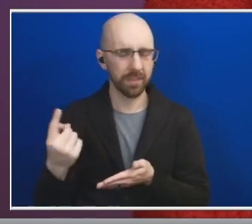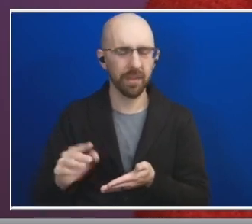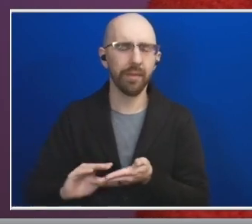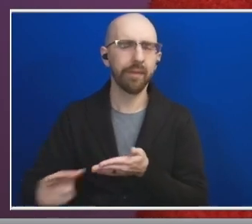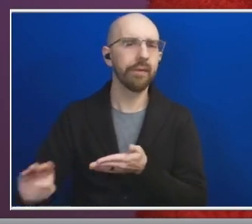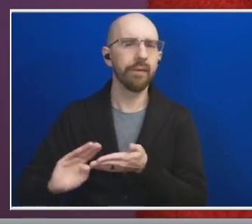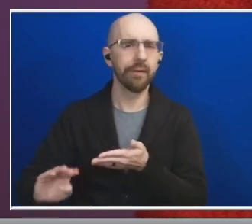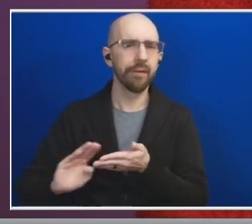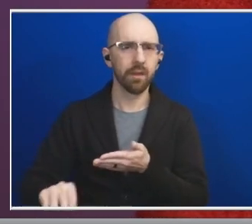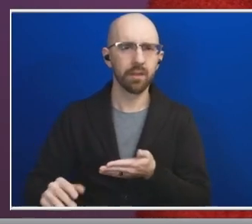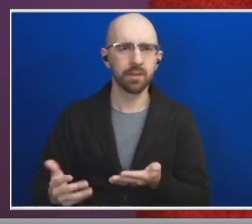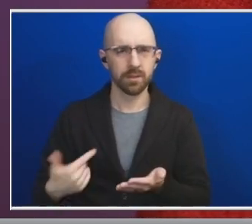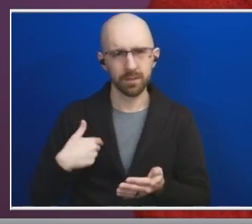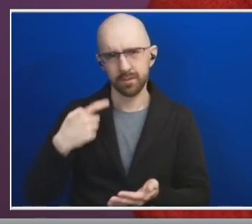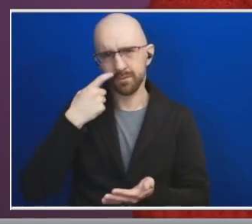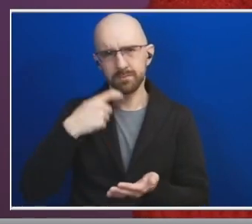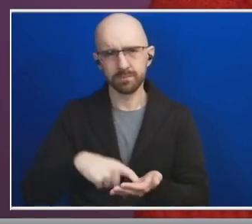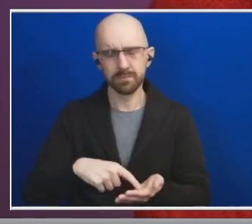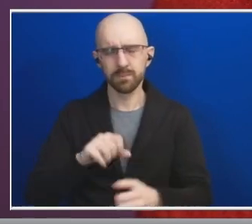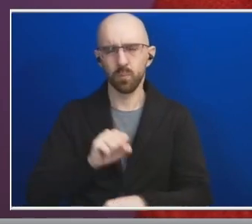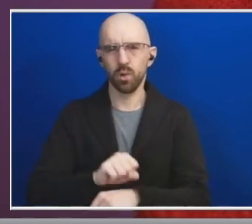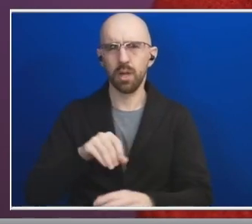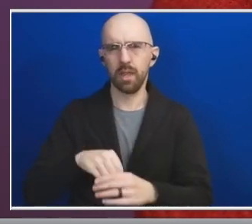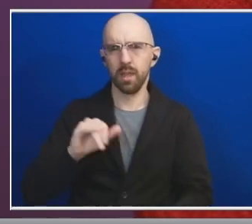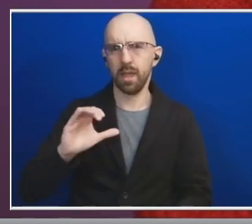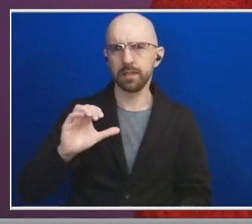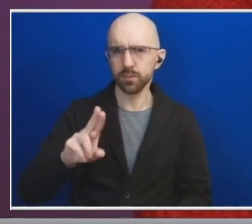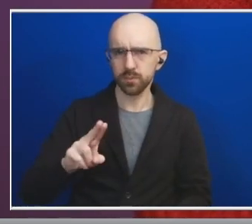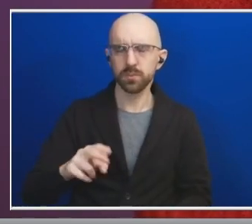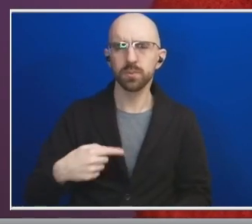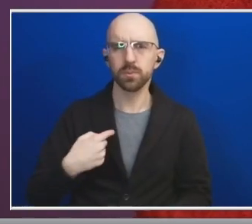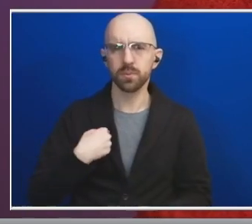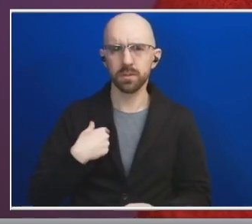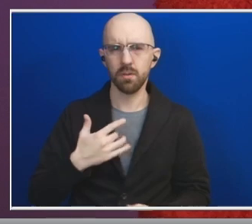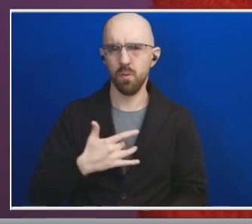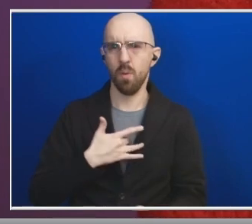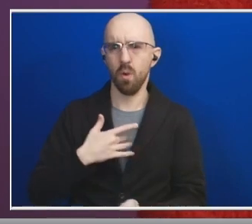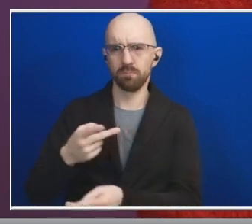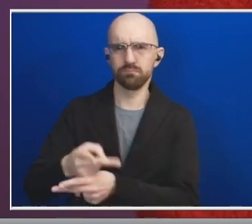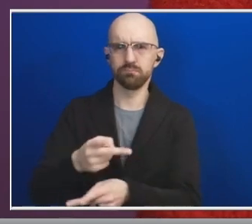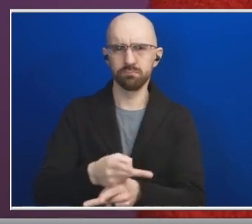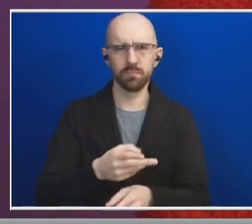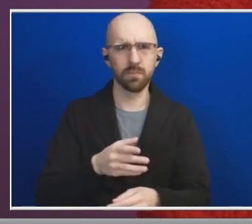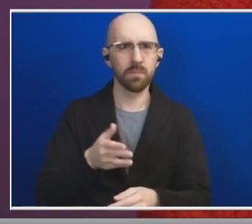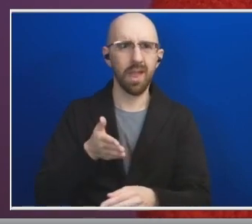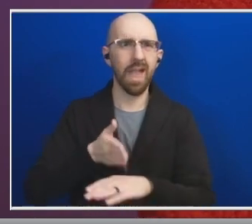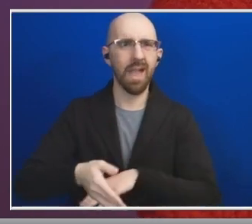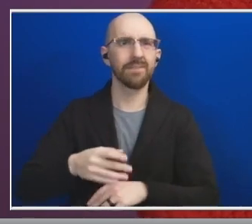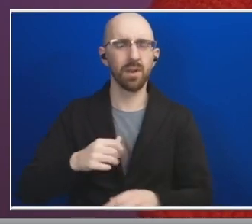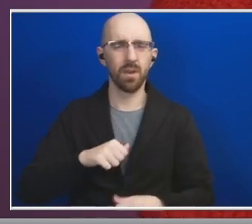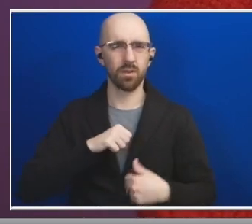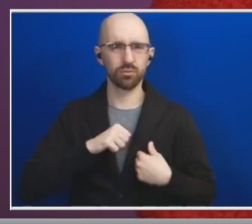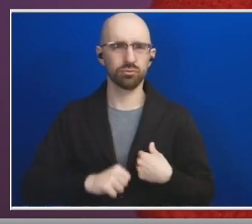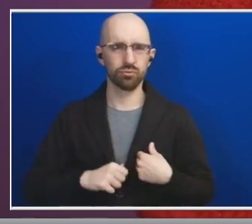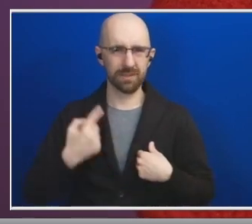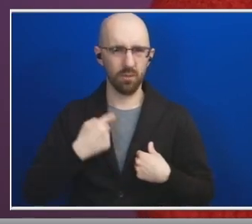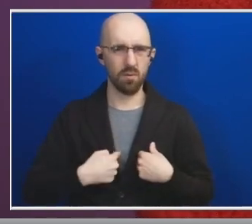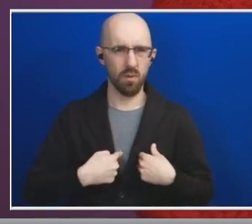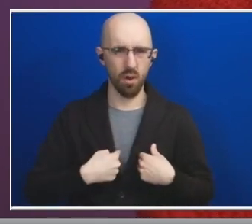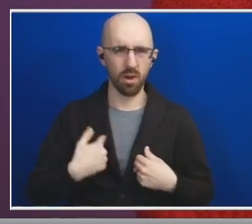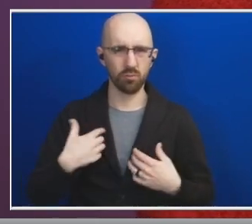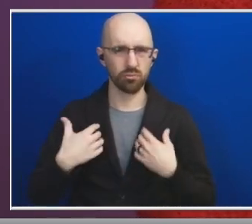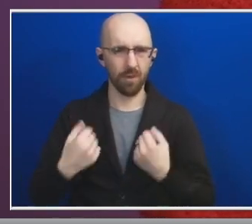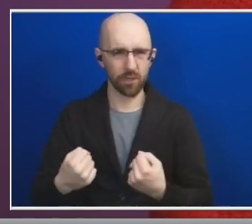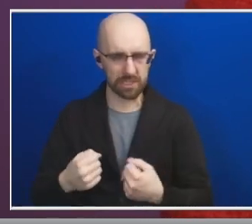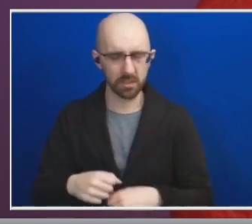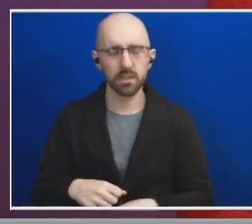noticed as working in ICU, I recovered hearts for over 8 years after open heart surgery. Wow. And I noticed a